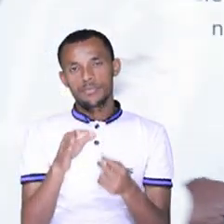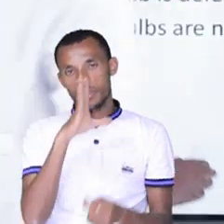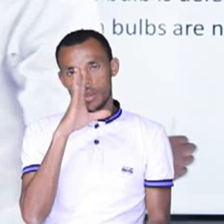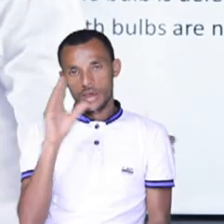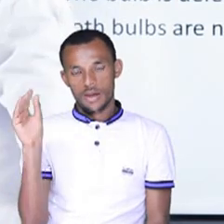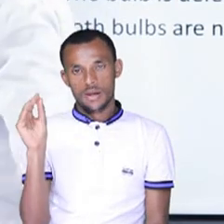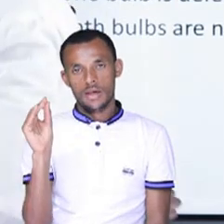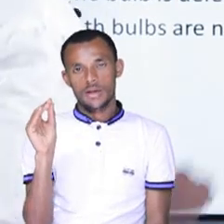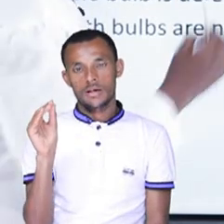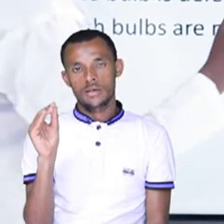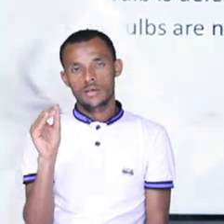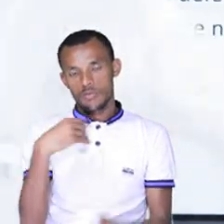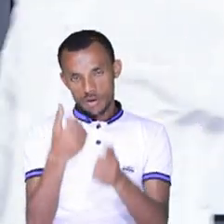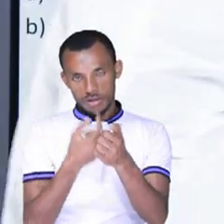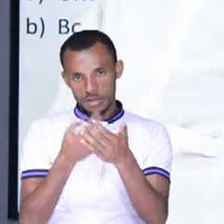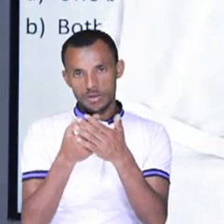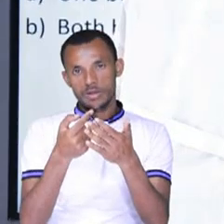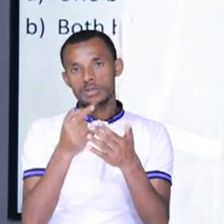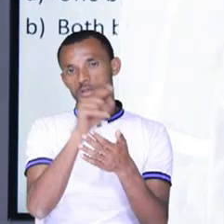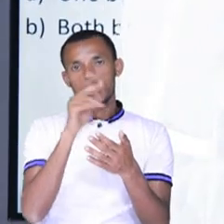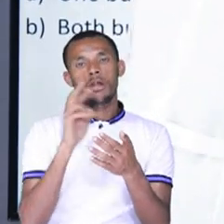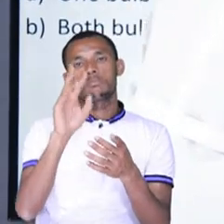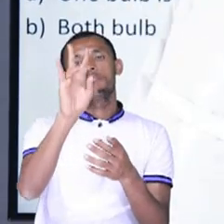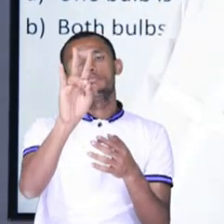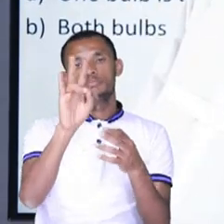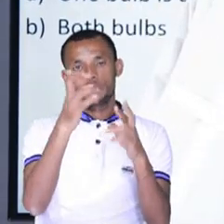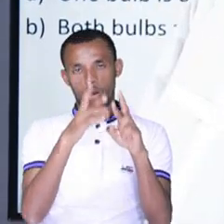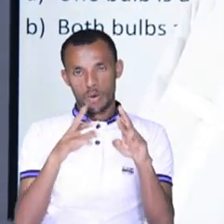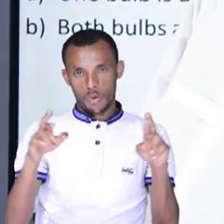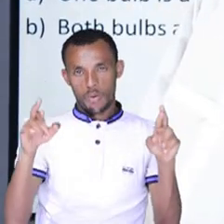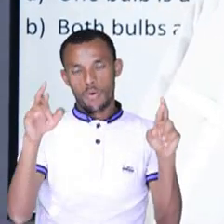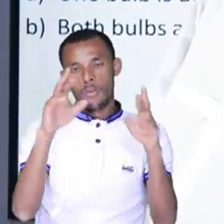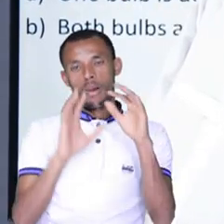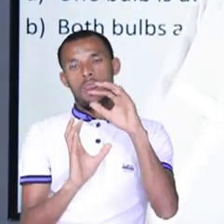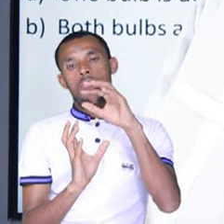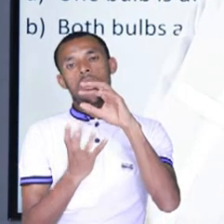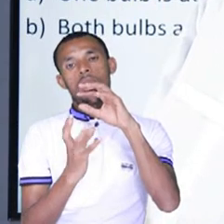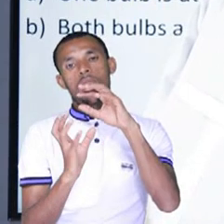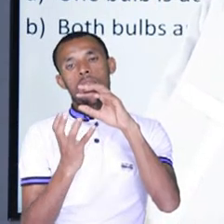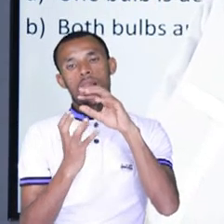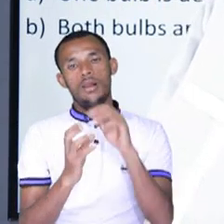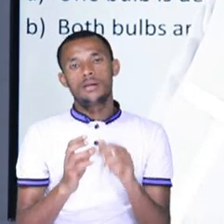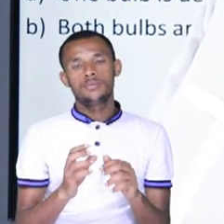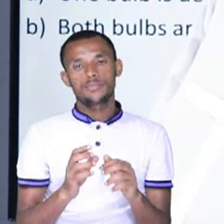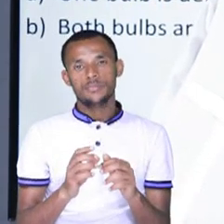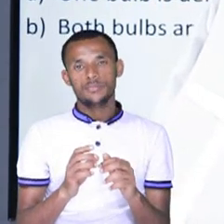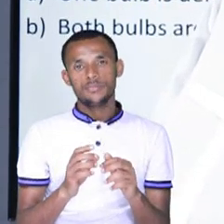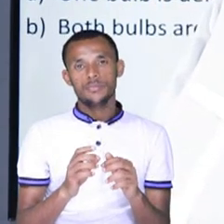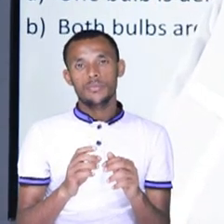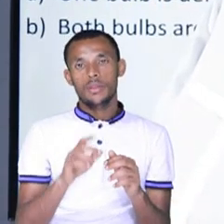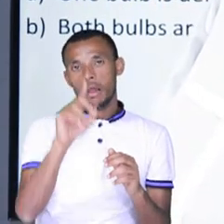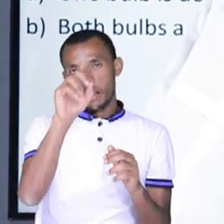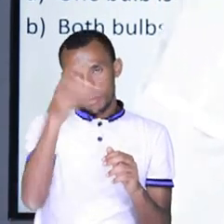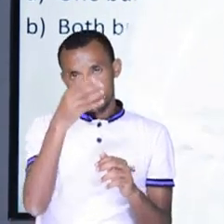And following this one, there are 7 normal bulbs. The student, he should select that 1